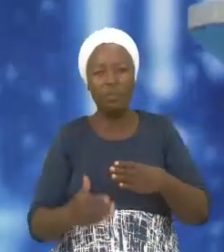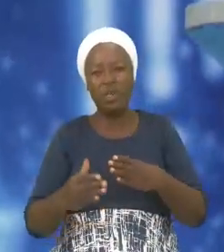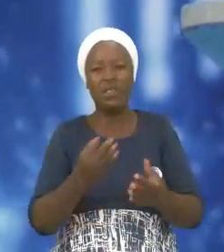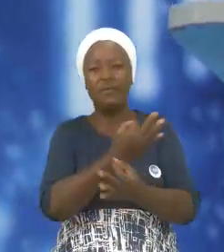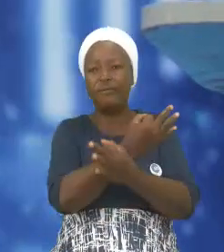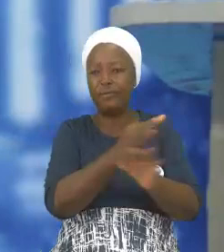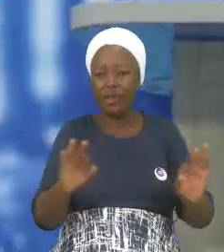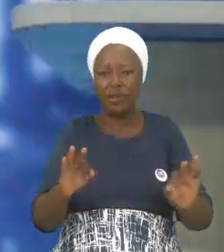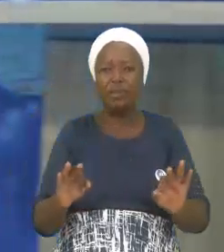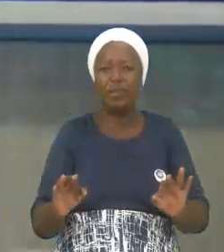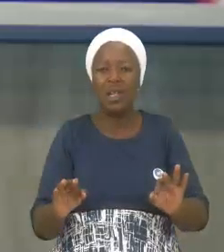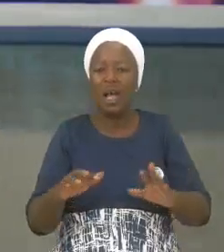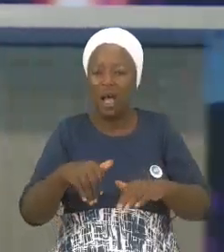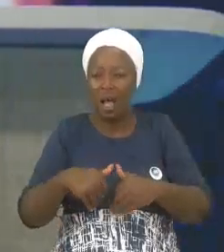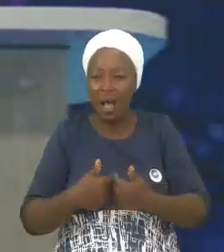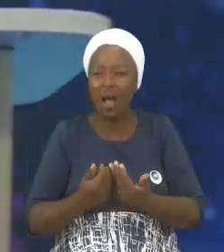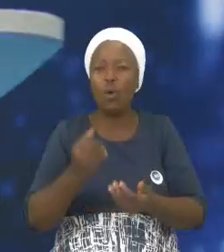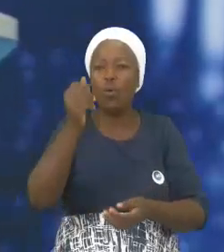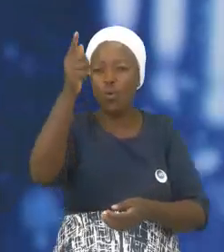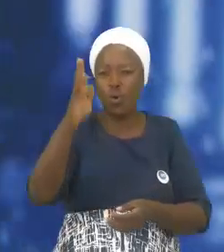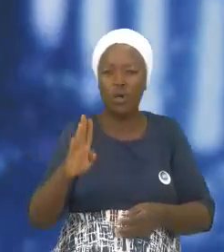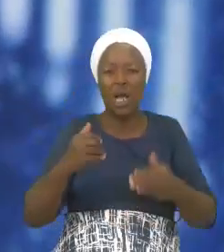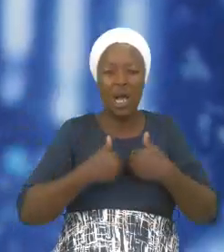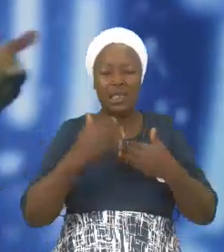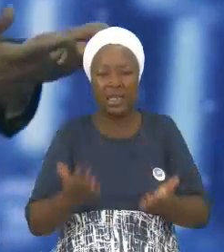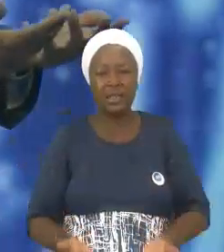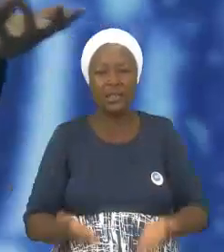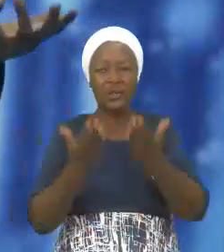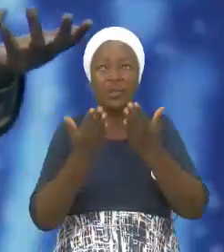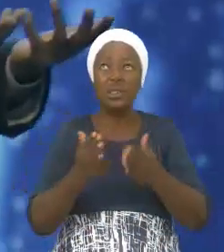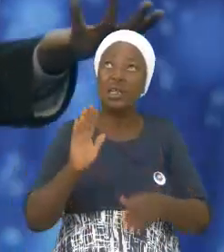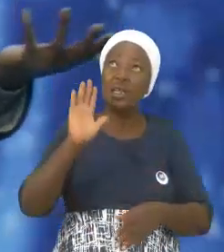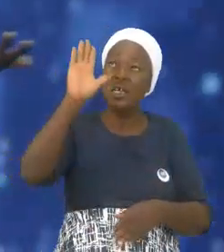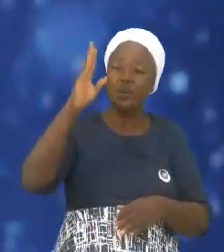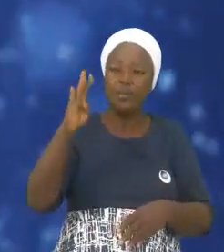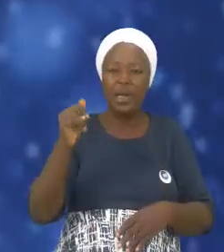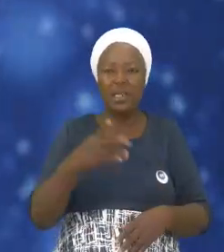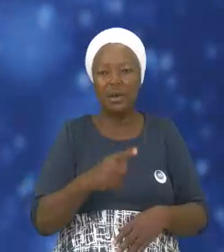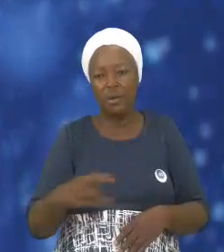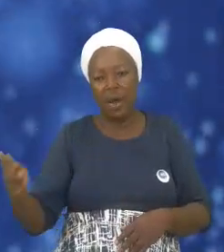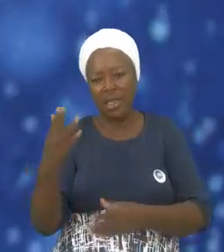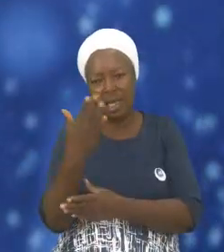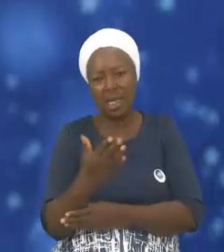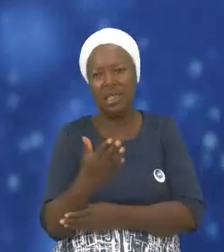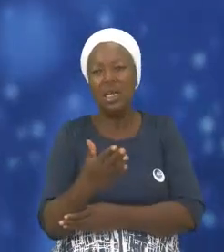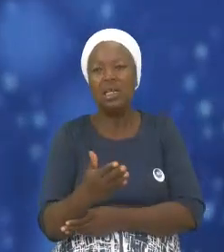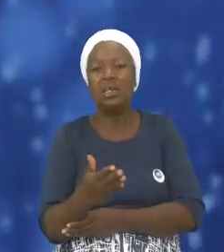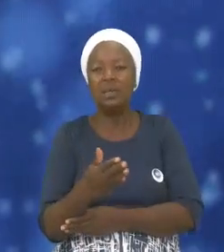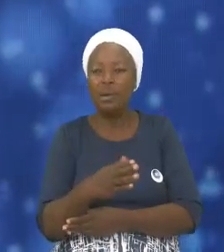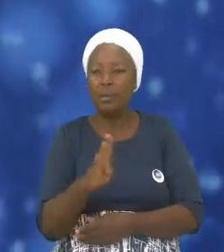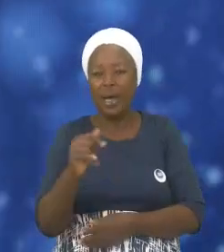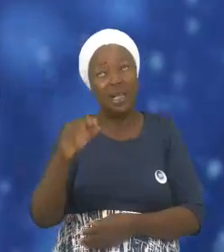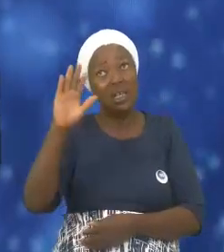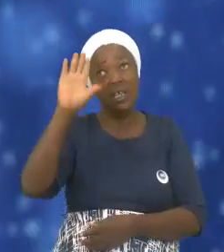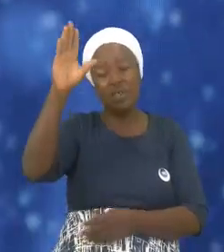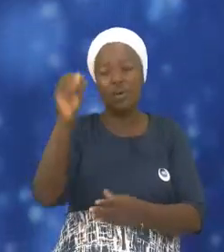emancipation. How God has exalted him by the right hand, with his right hand, to be a